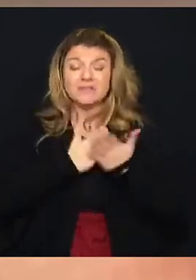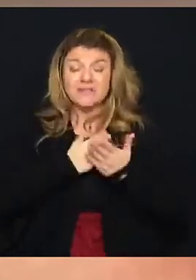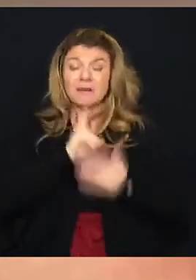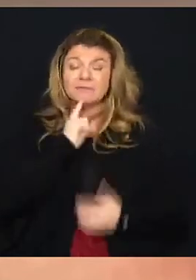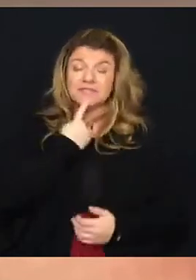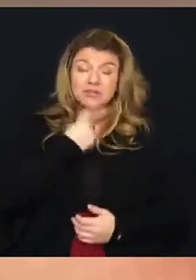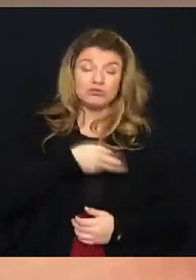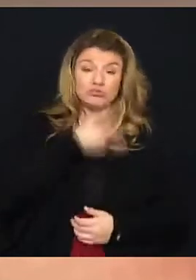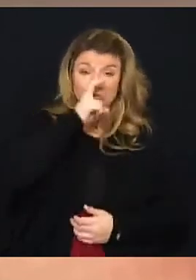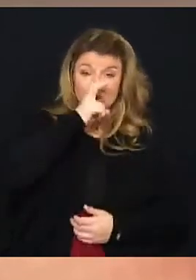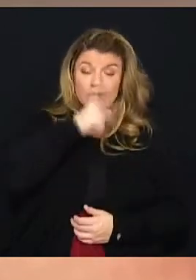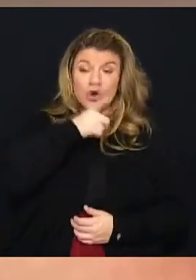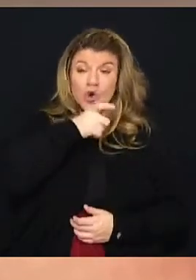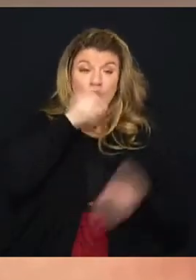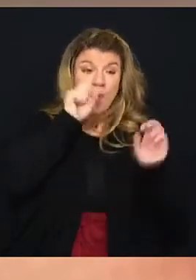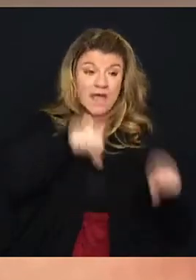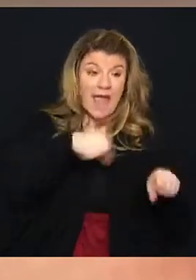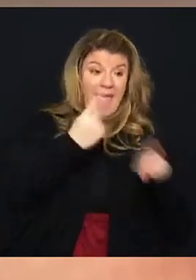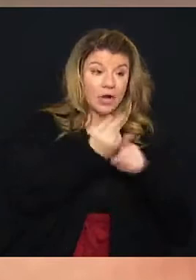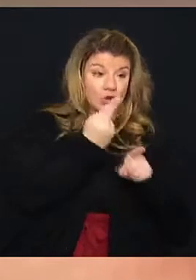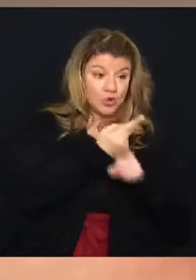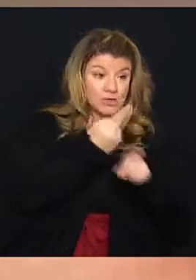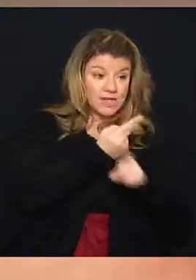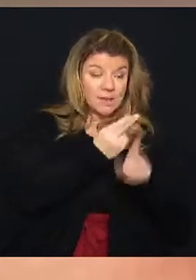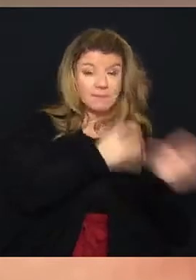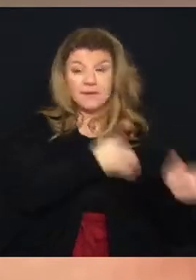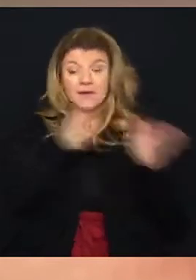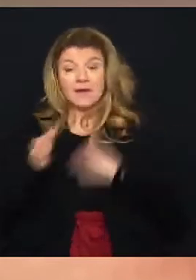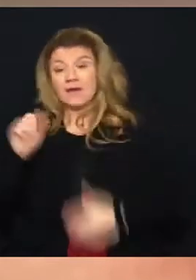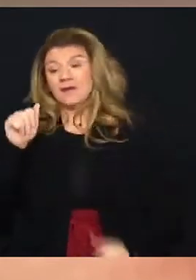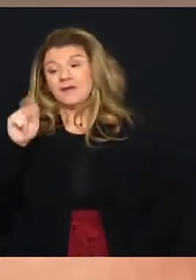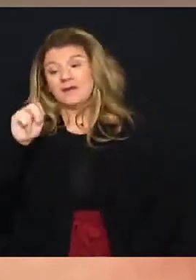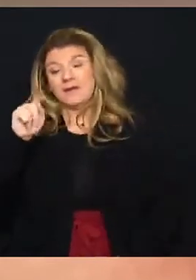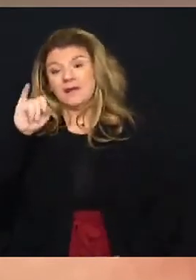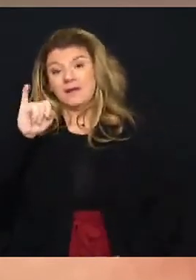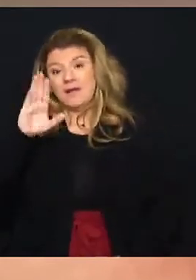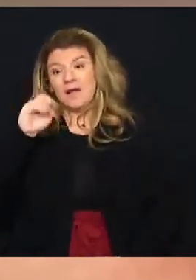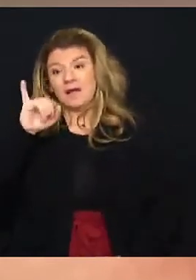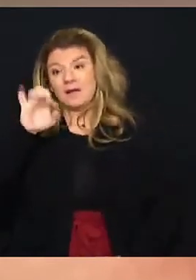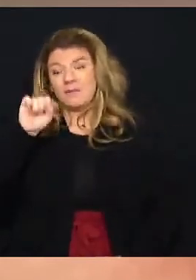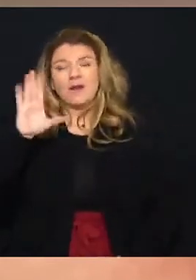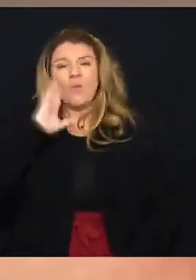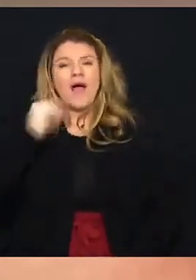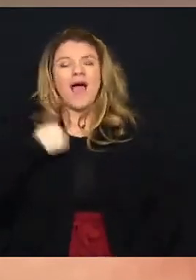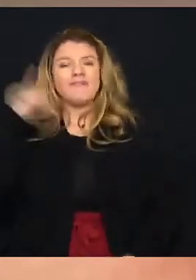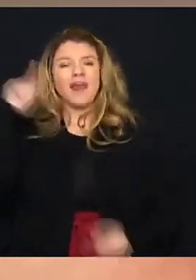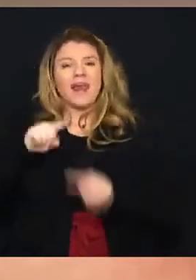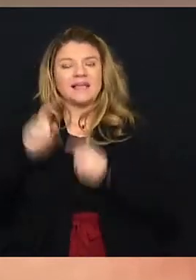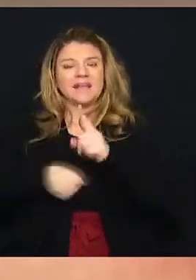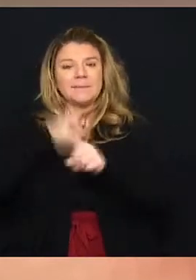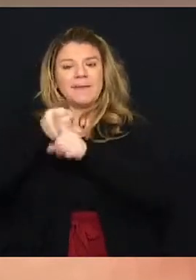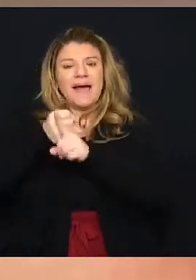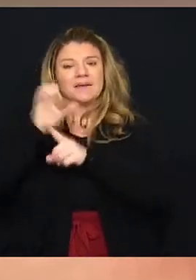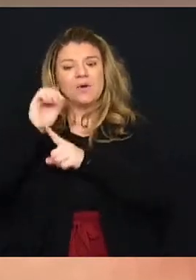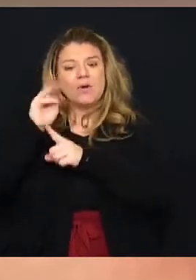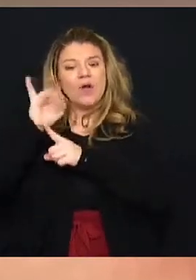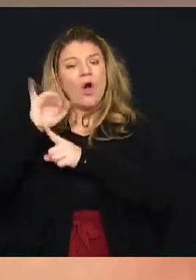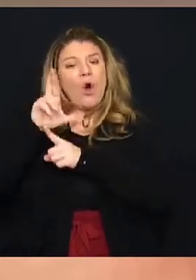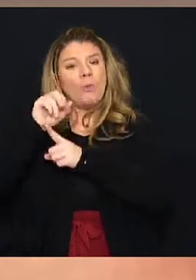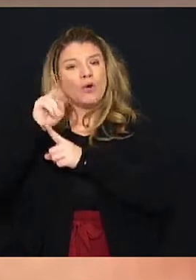can use those, as well as the antibodies are going to have less impact on the Omicron